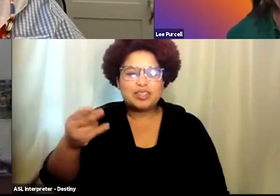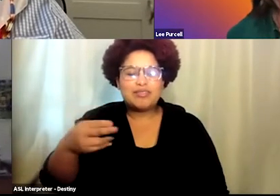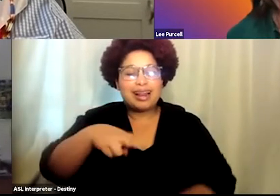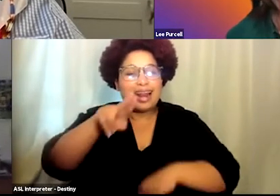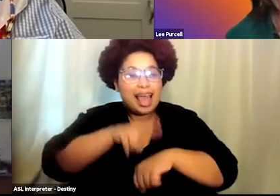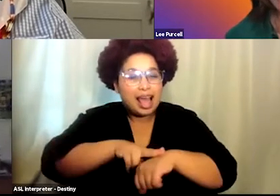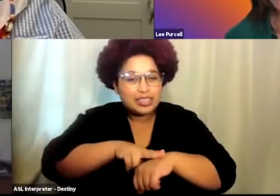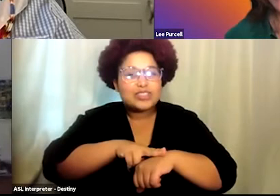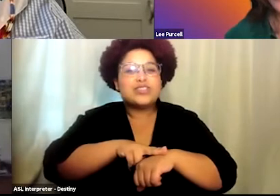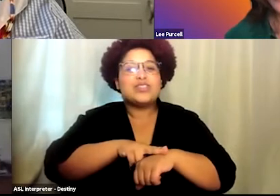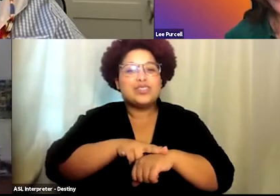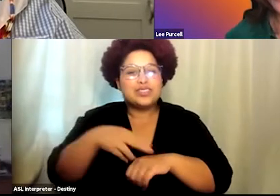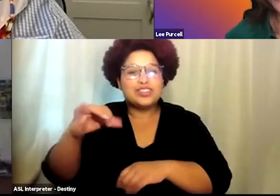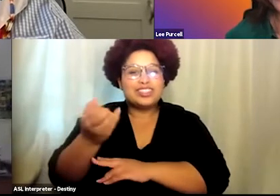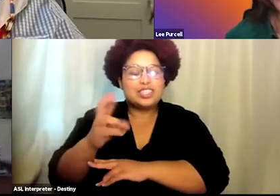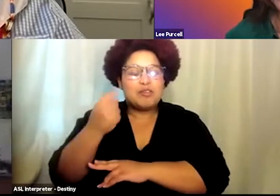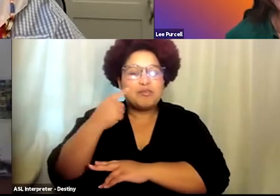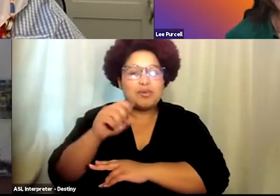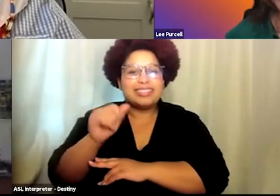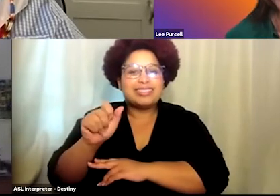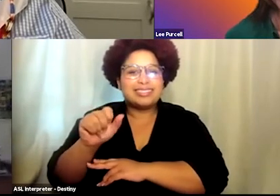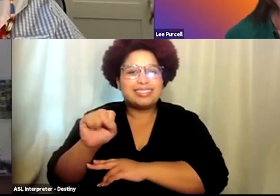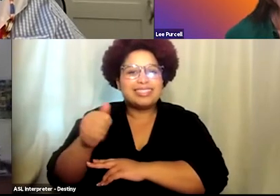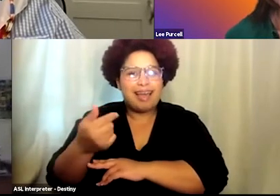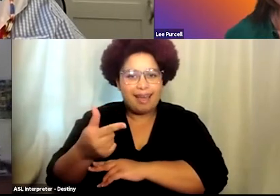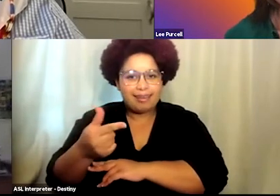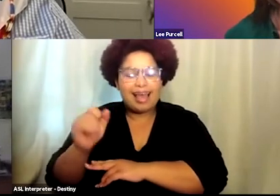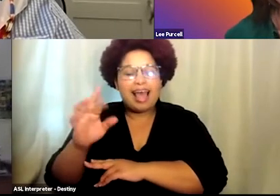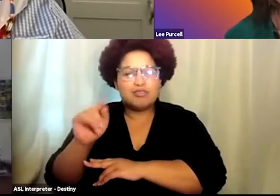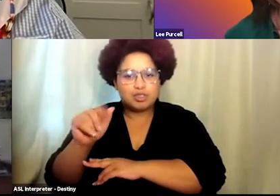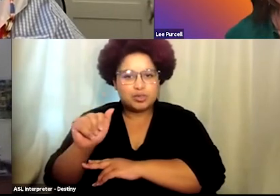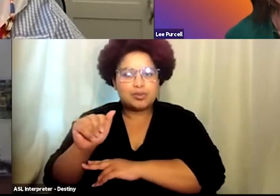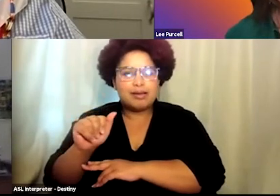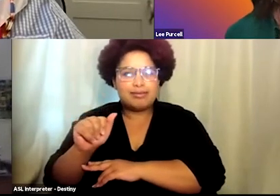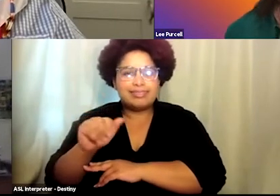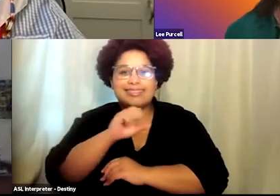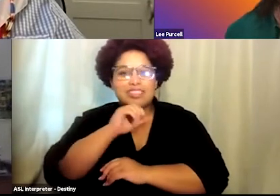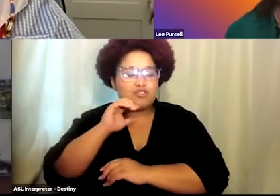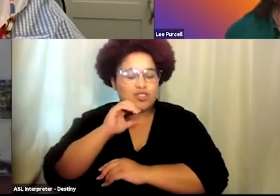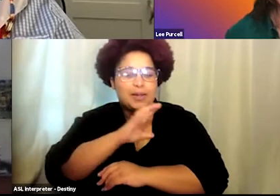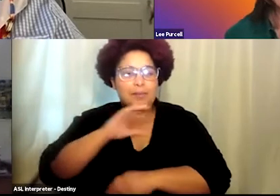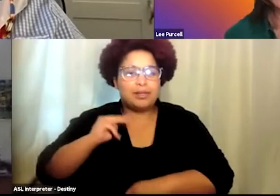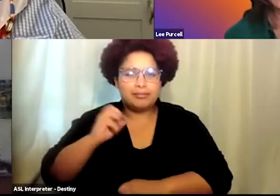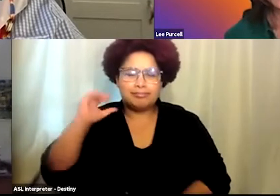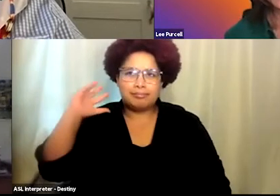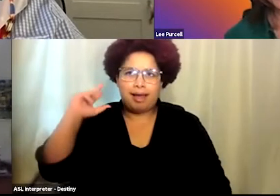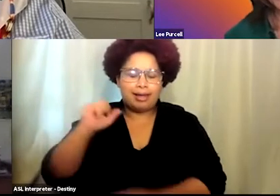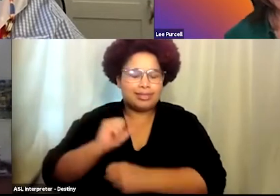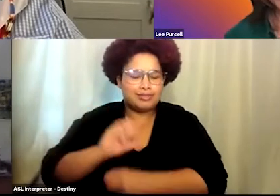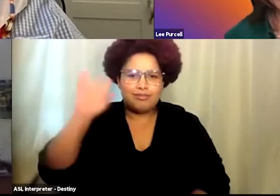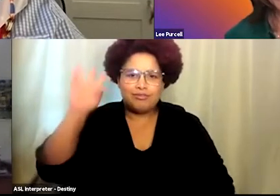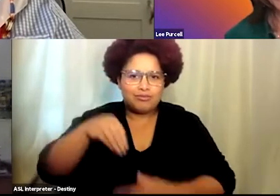of SAG-AFTRA's Seniors Committee. Jackie has had such a storied career in our business, spanning many decades, including her roles